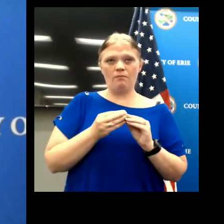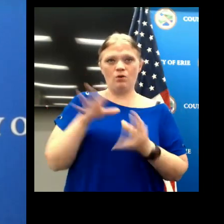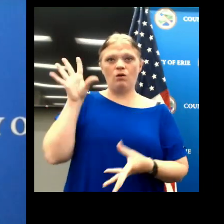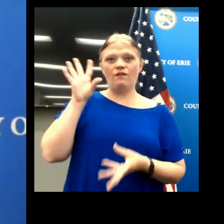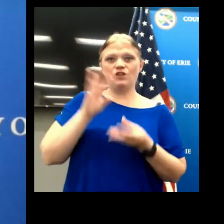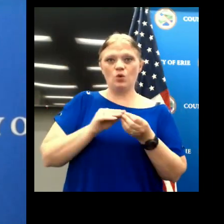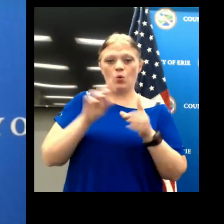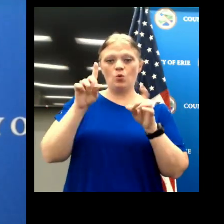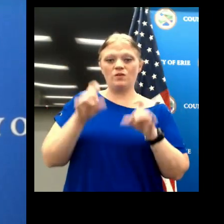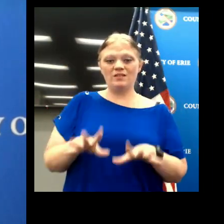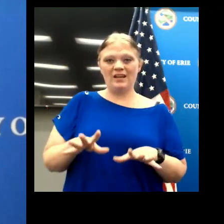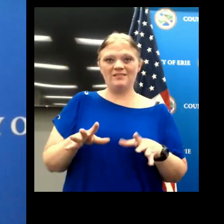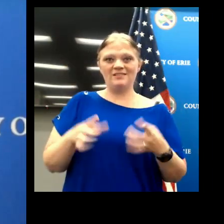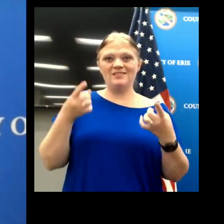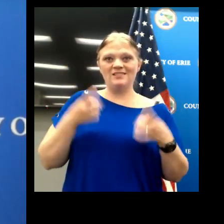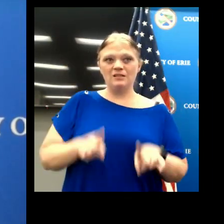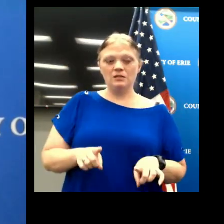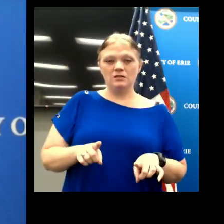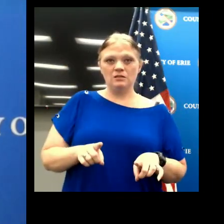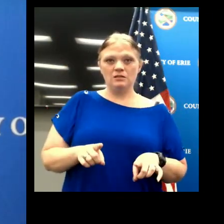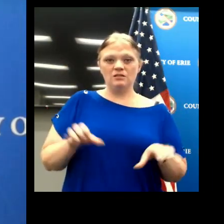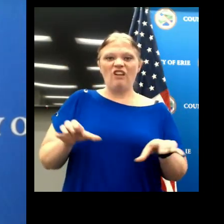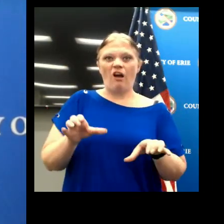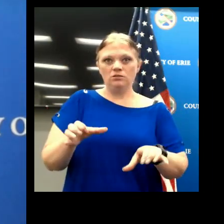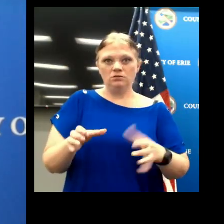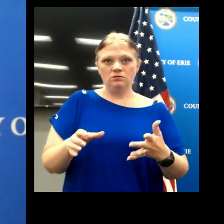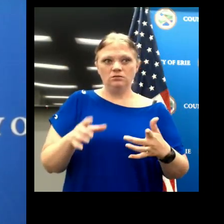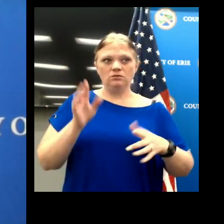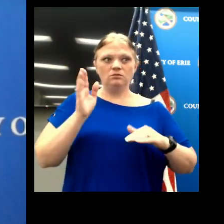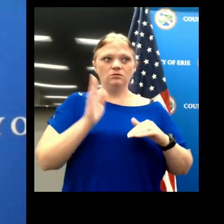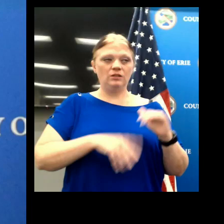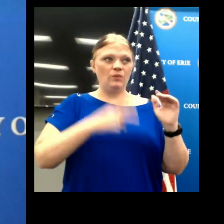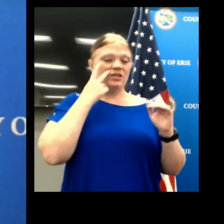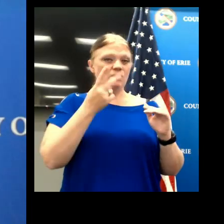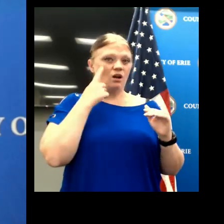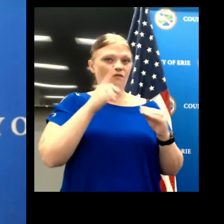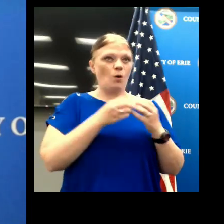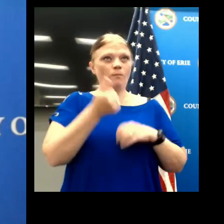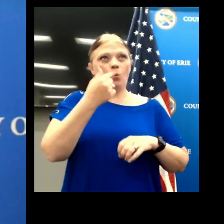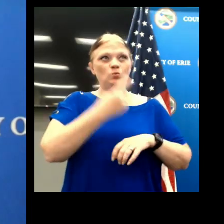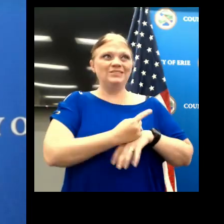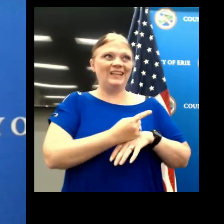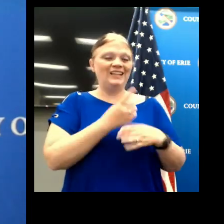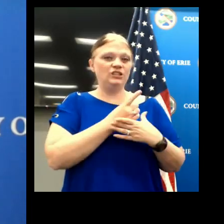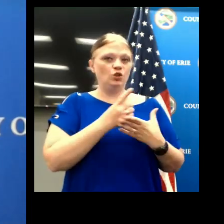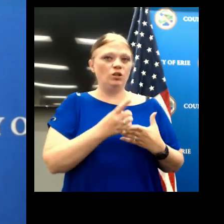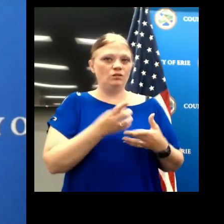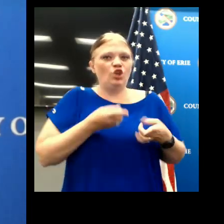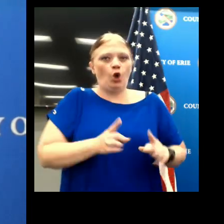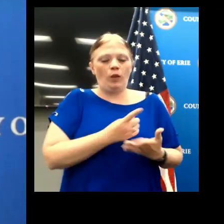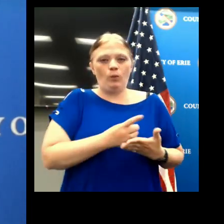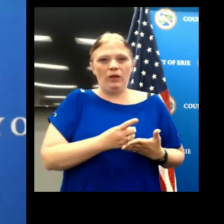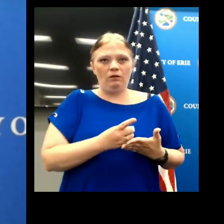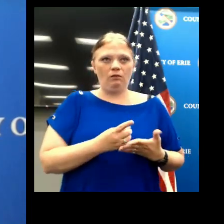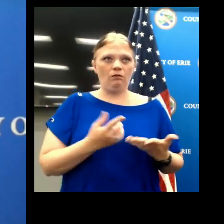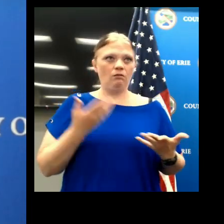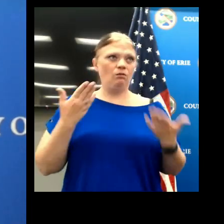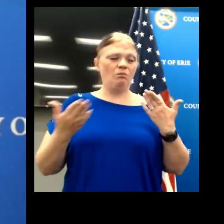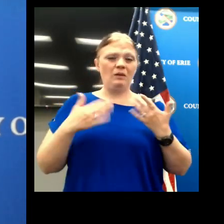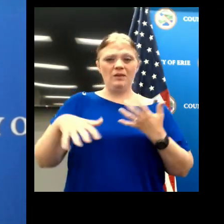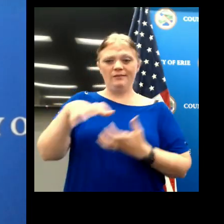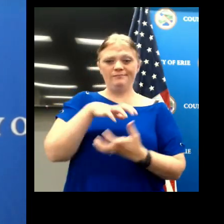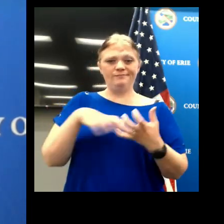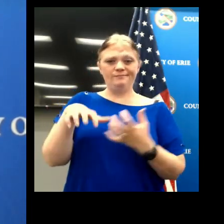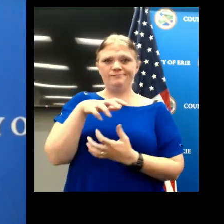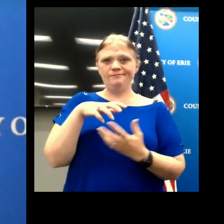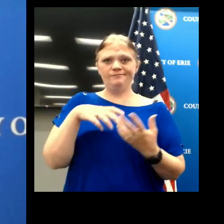total tests done than we had seen for most days during the week. So it could have been a combination